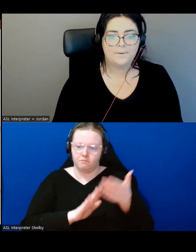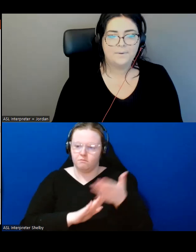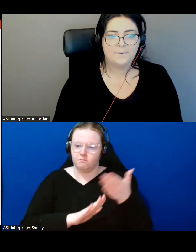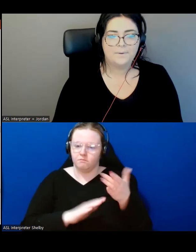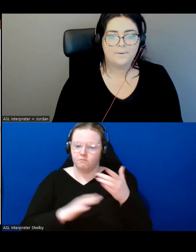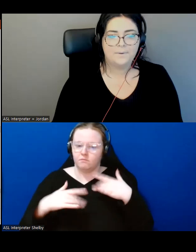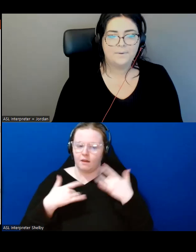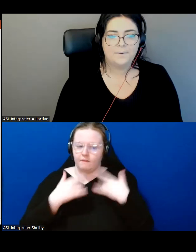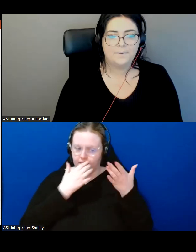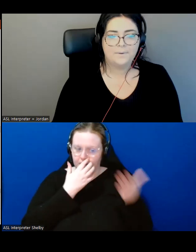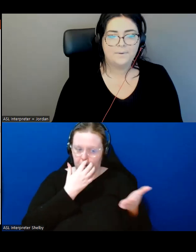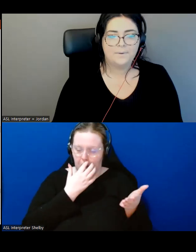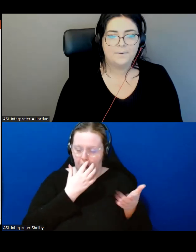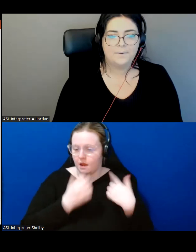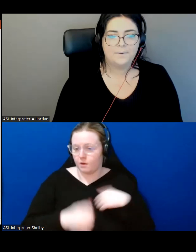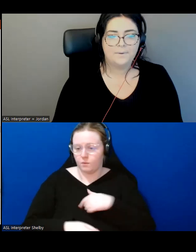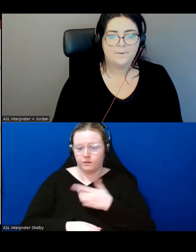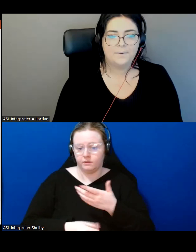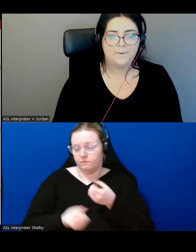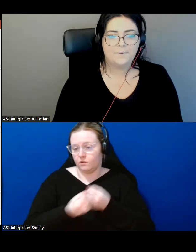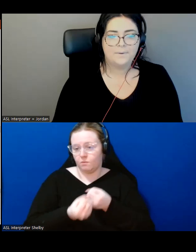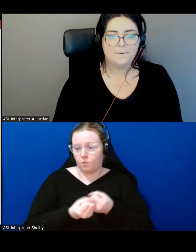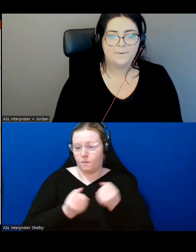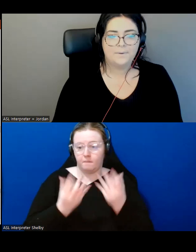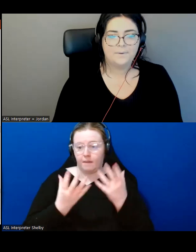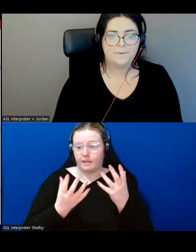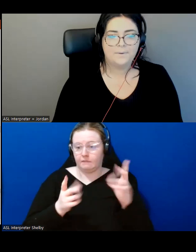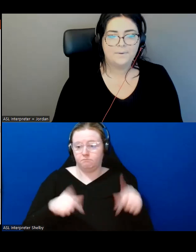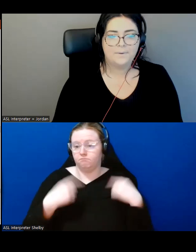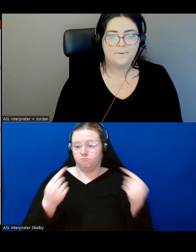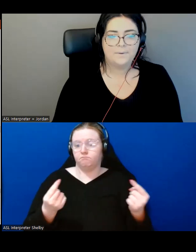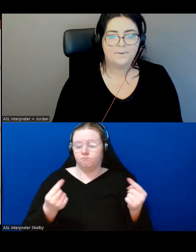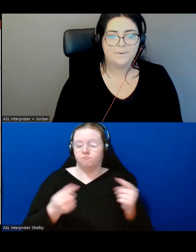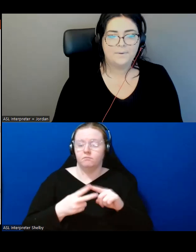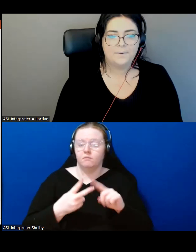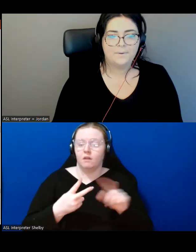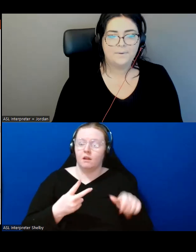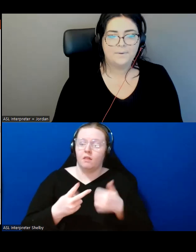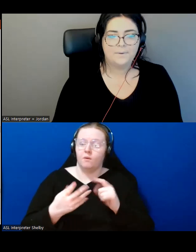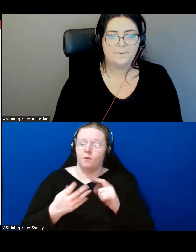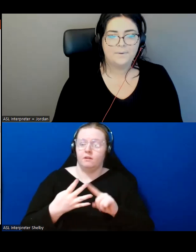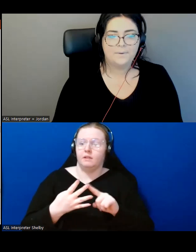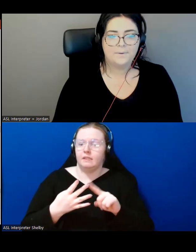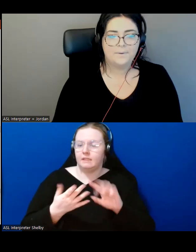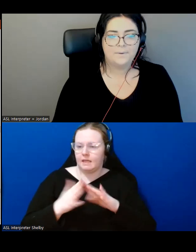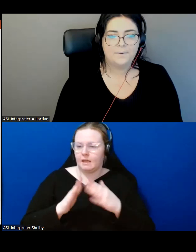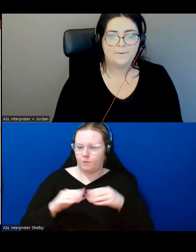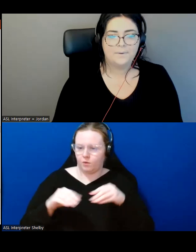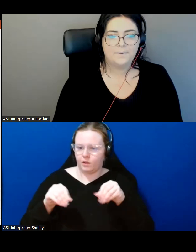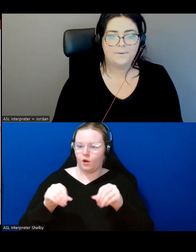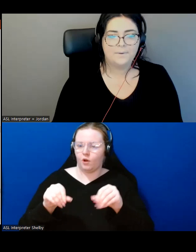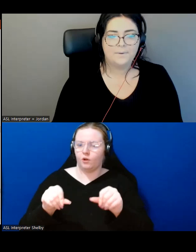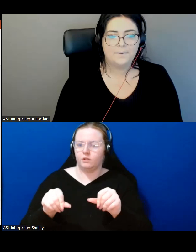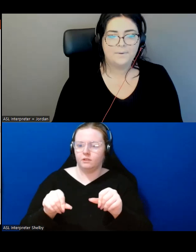we've supported a number of those over the years. Another big one right now, I guess, would be the community gardens, and especially, I guess,